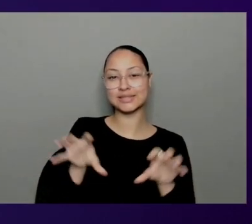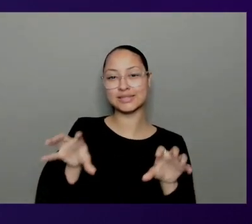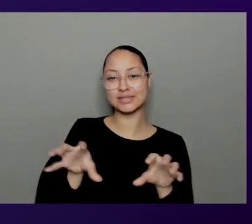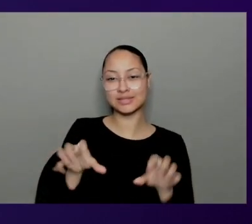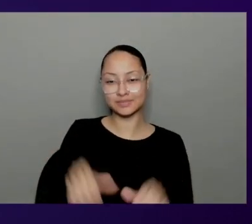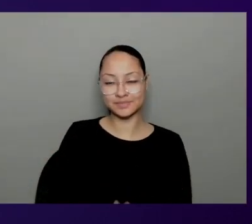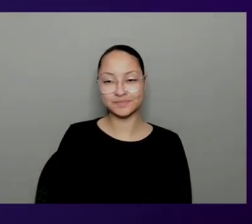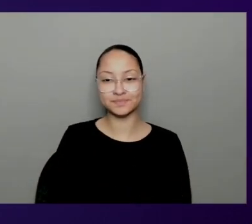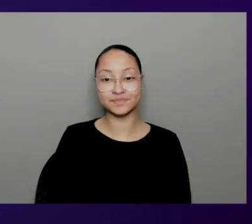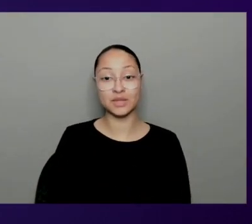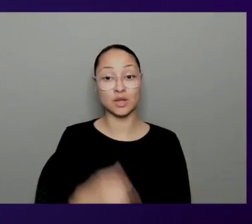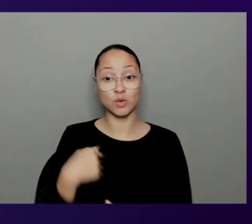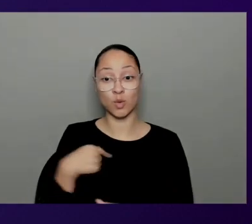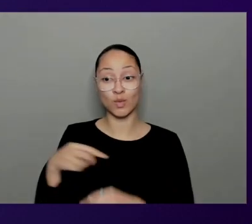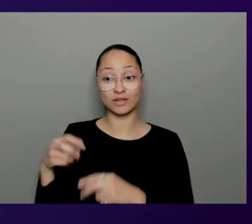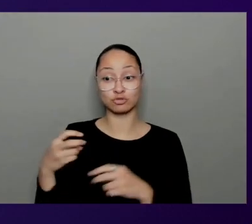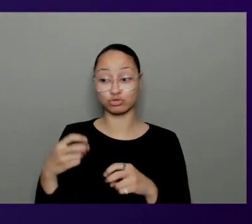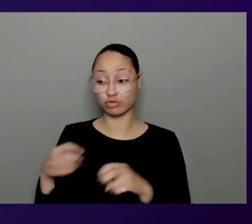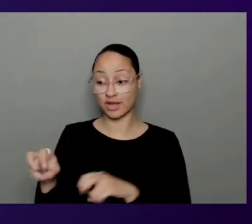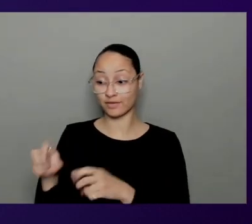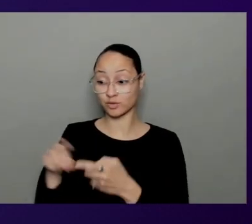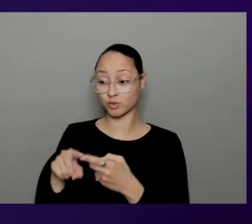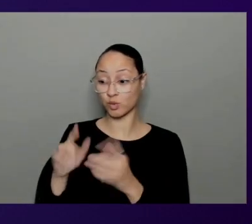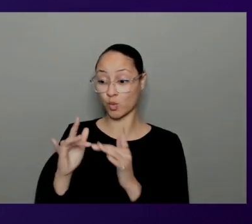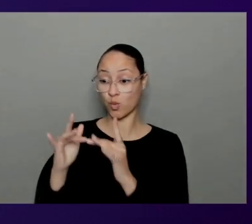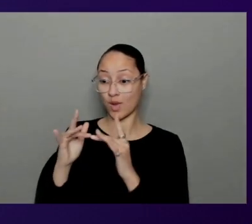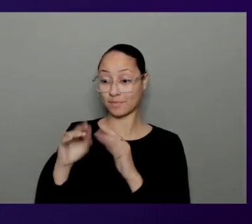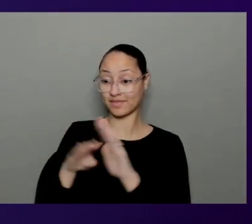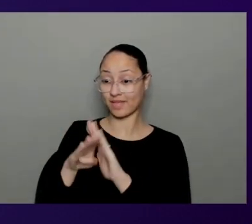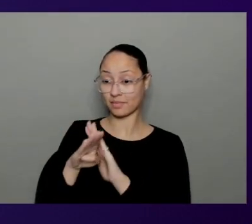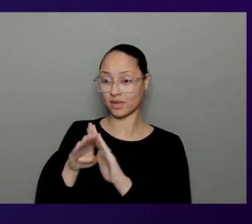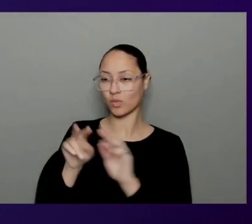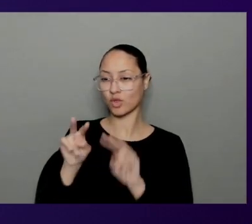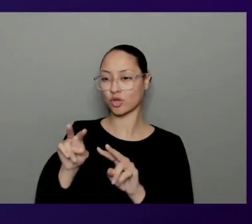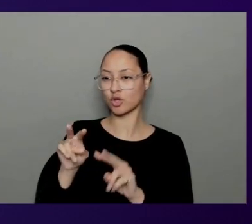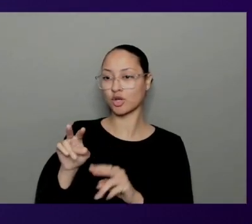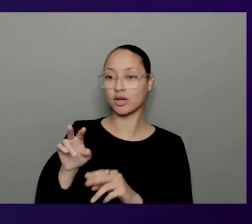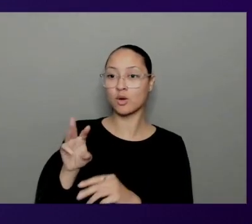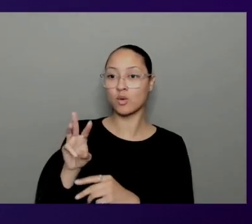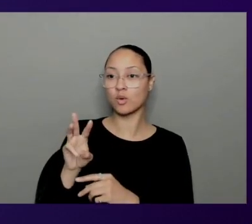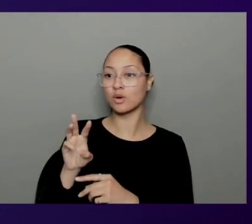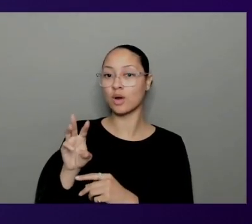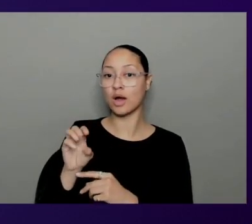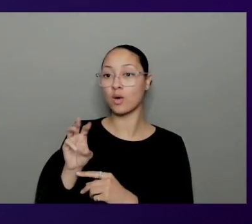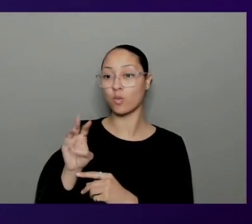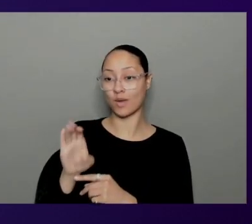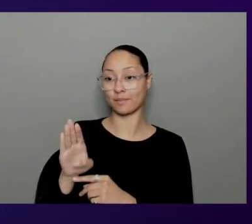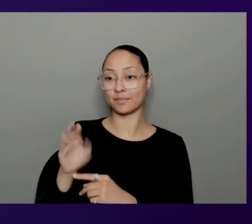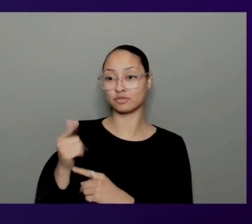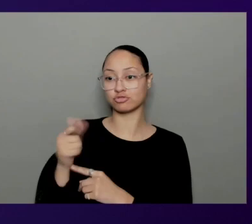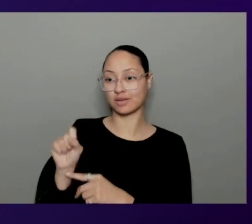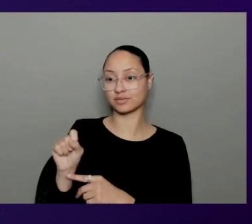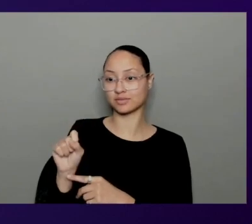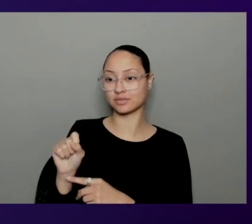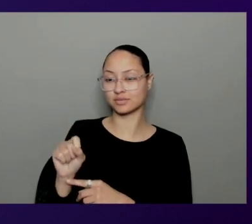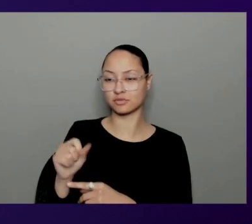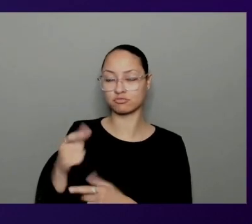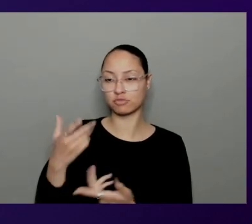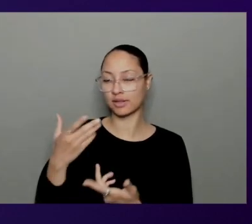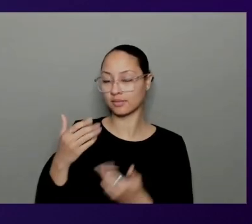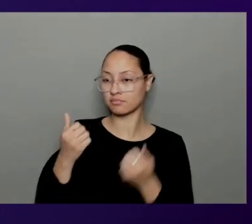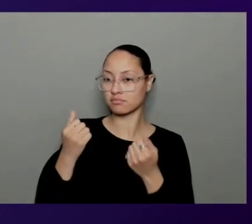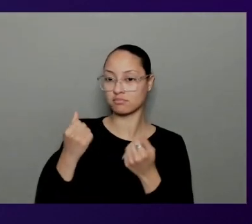to web development, we're looking at Next.js. Less boilerplate code, front-end developers love it. It's easy to get started